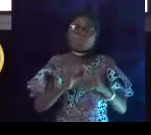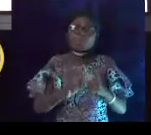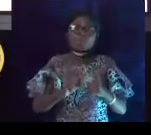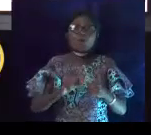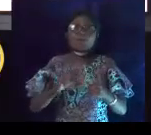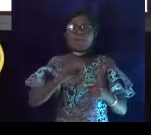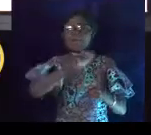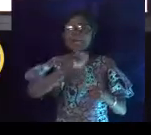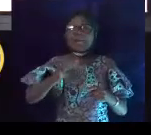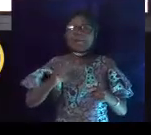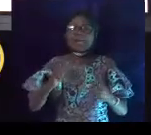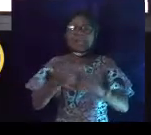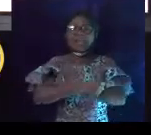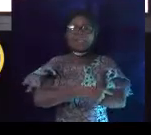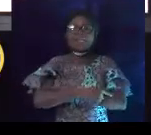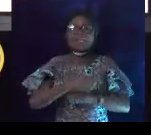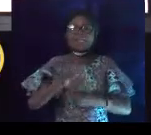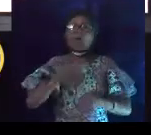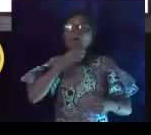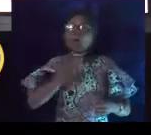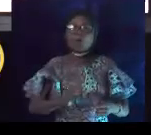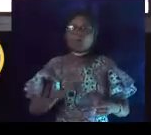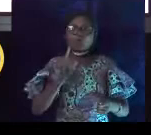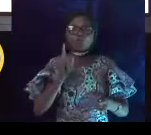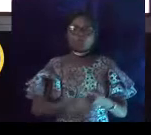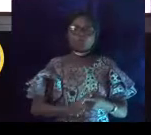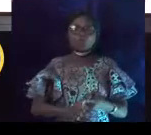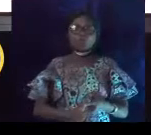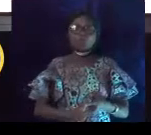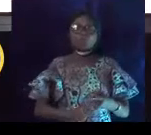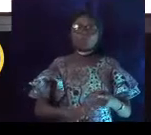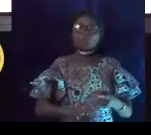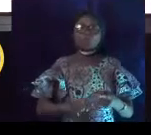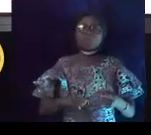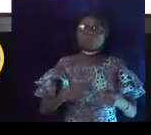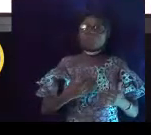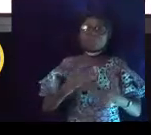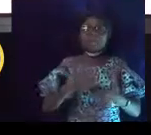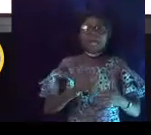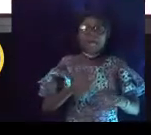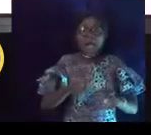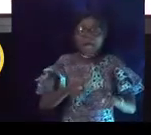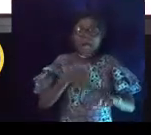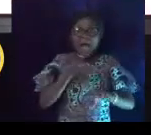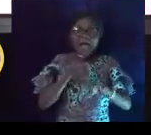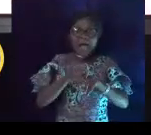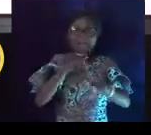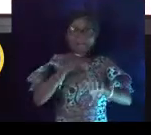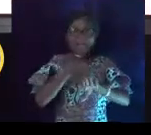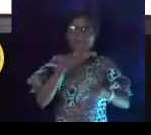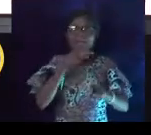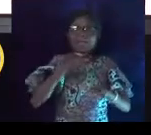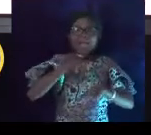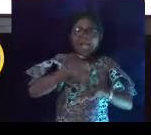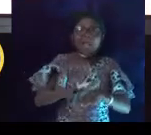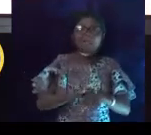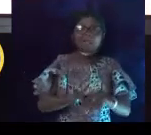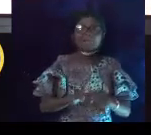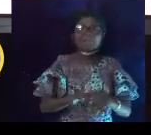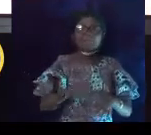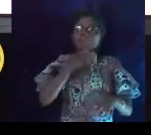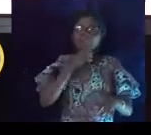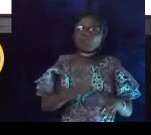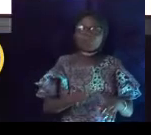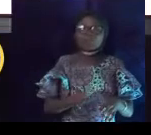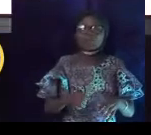weeks. From a day old till 8 weeks. The feed ensures faster growth at an